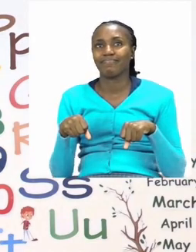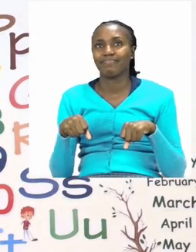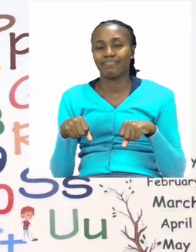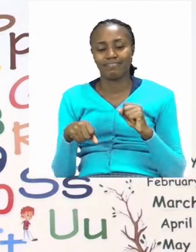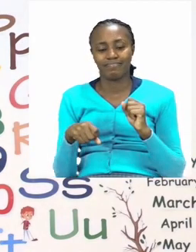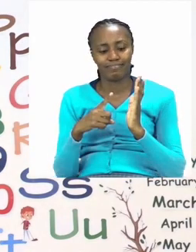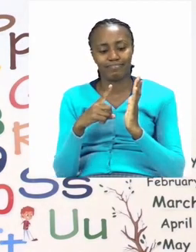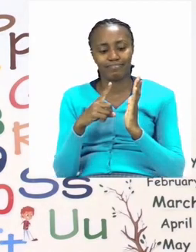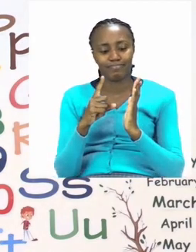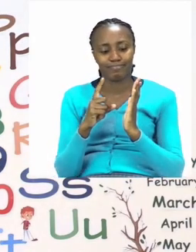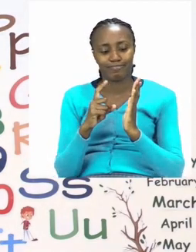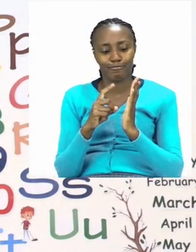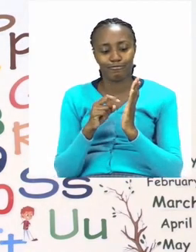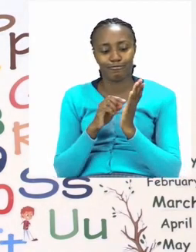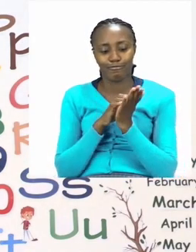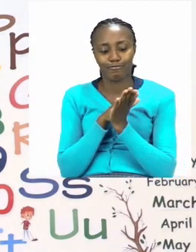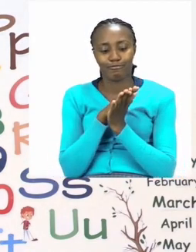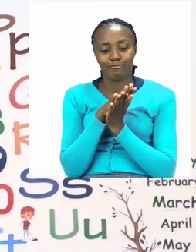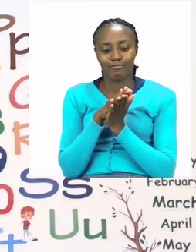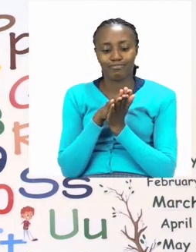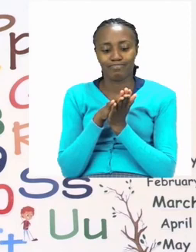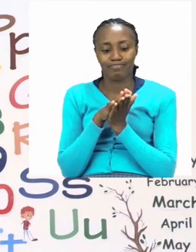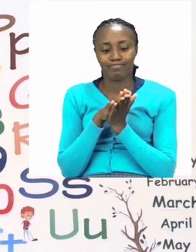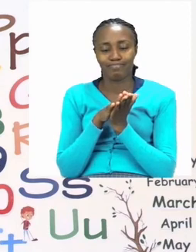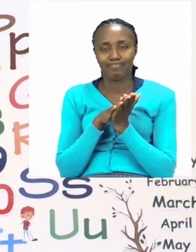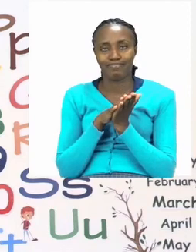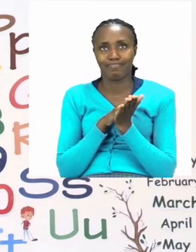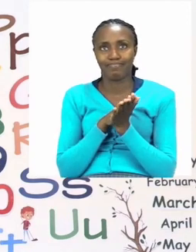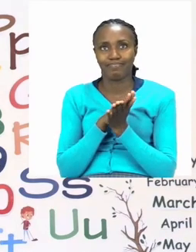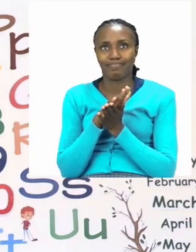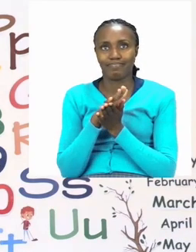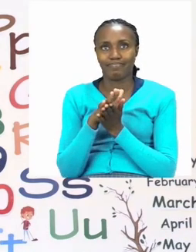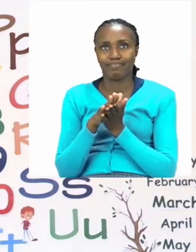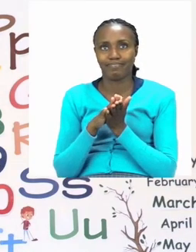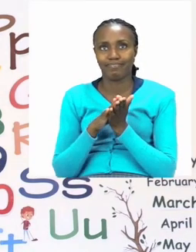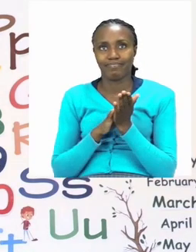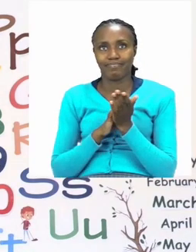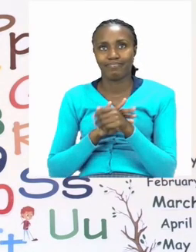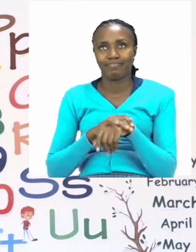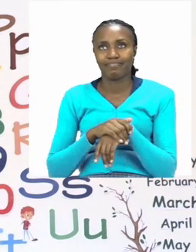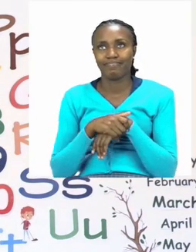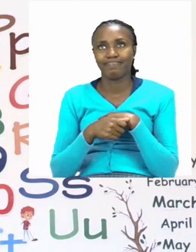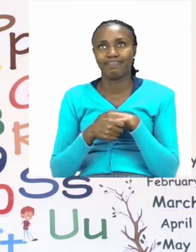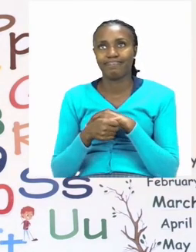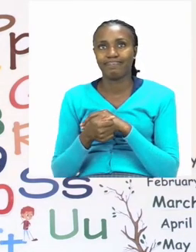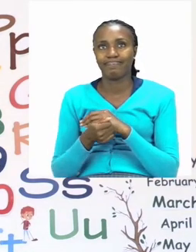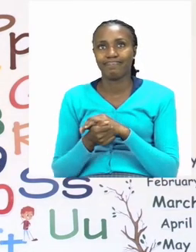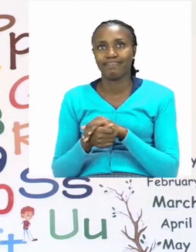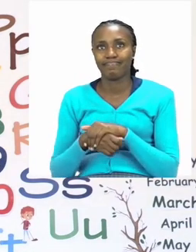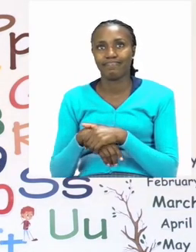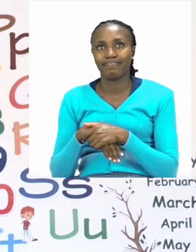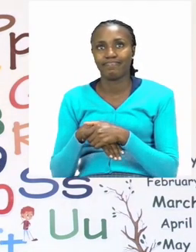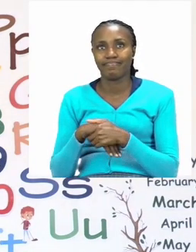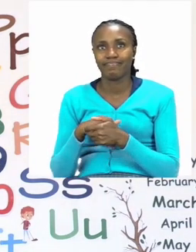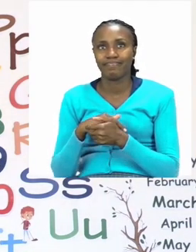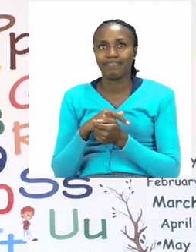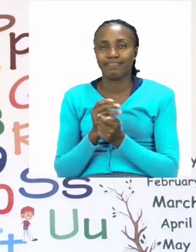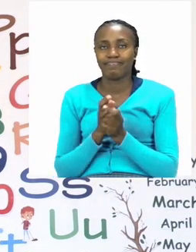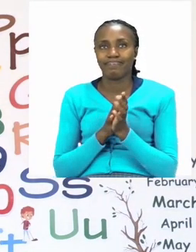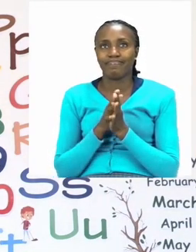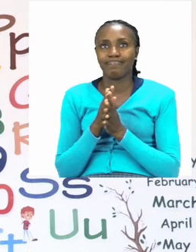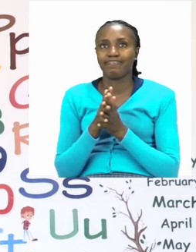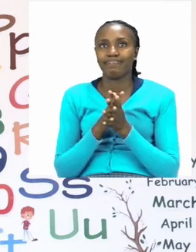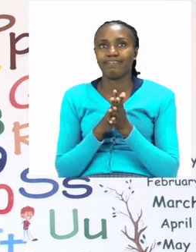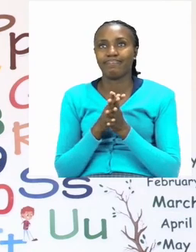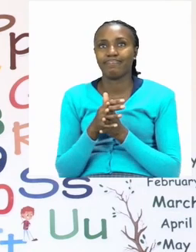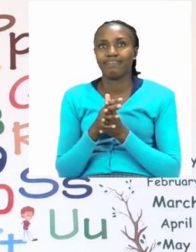to sanitize. So let's take our sanitizer and we rub inside our hands, around our hands,